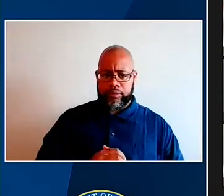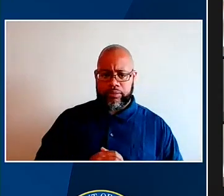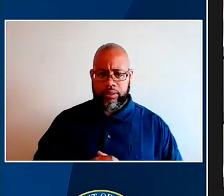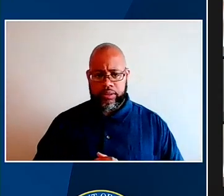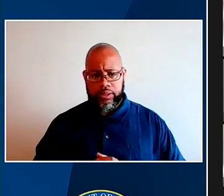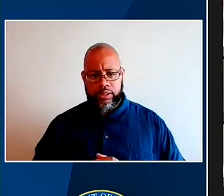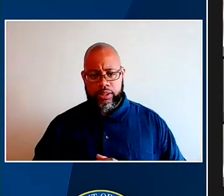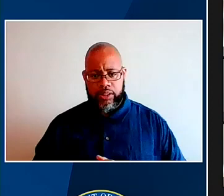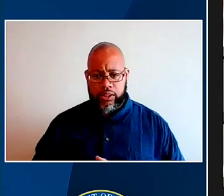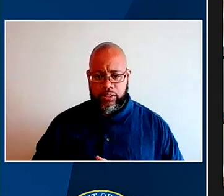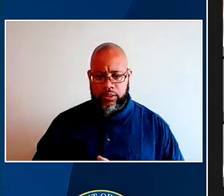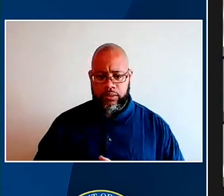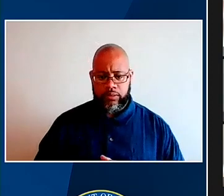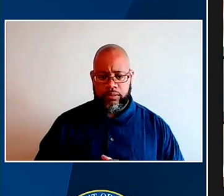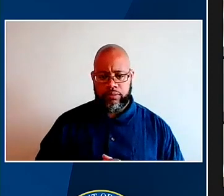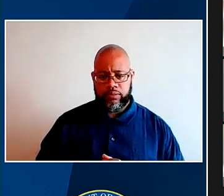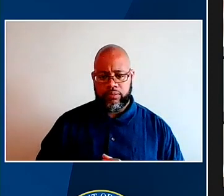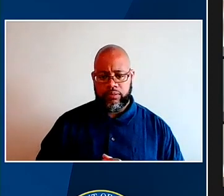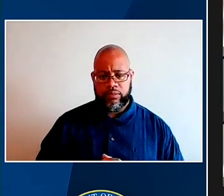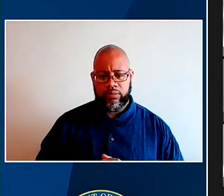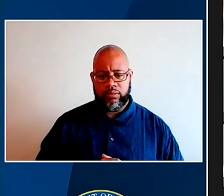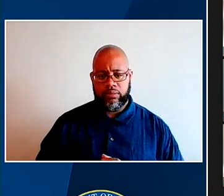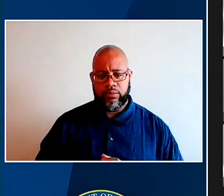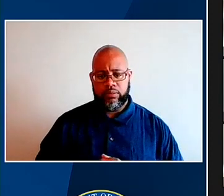additional commentary.